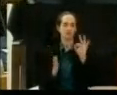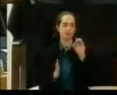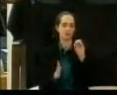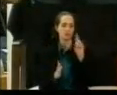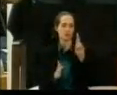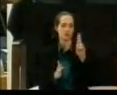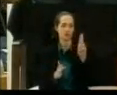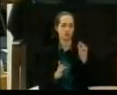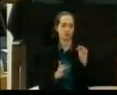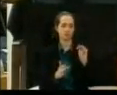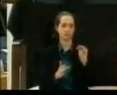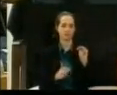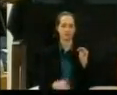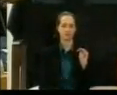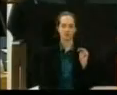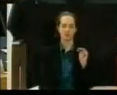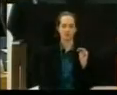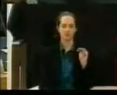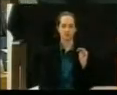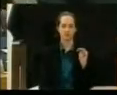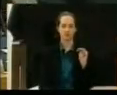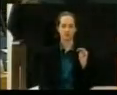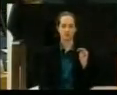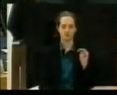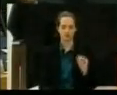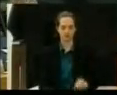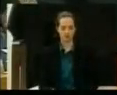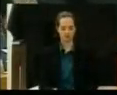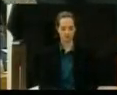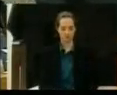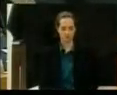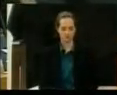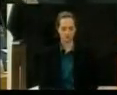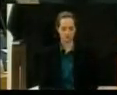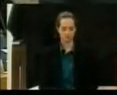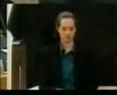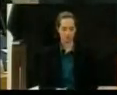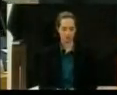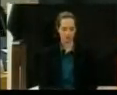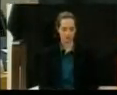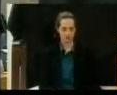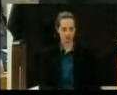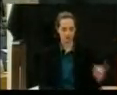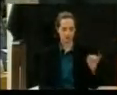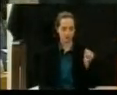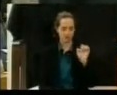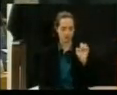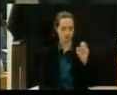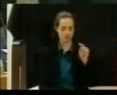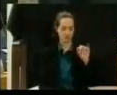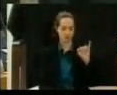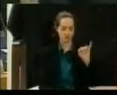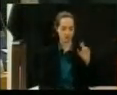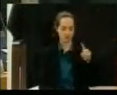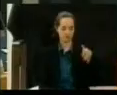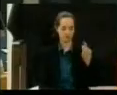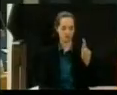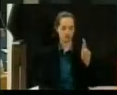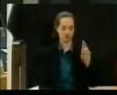Jenny, I'm going to try not to butcher that last name. Poveda. If you'll come on down to the podium.